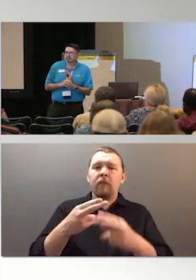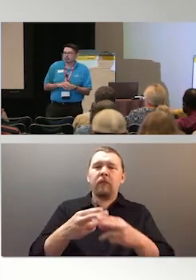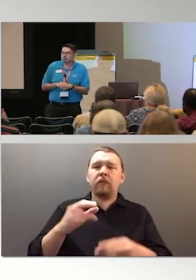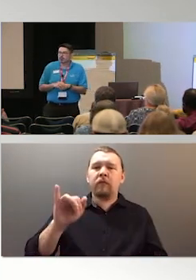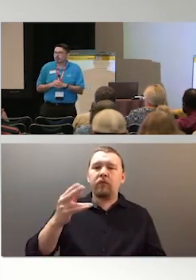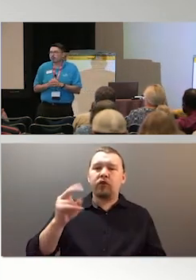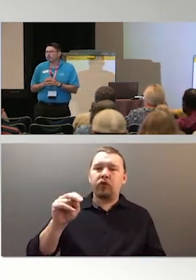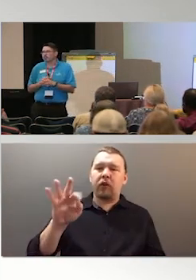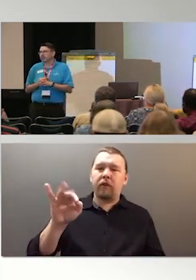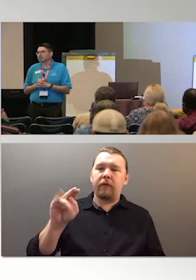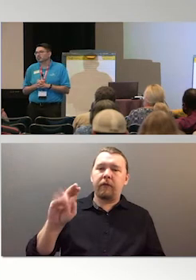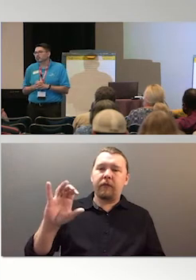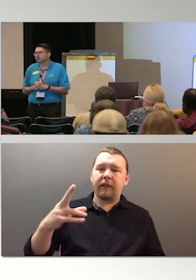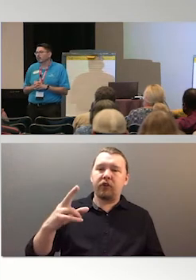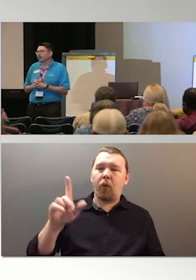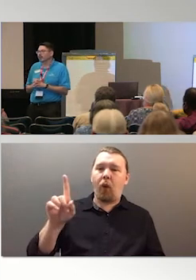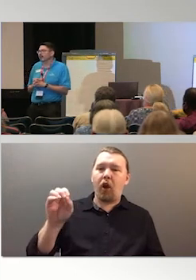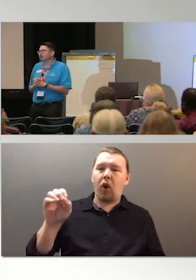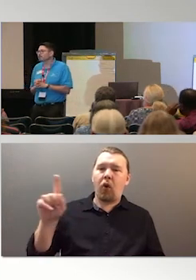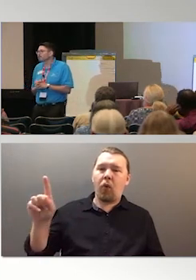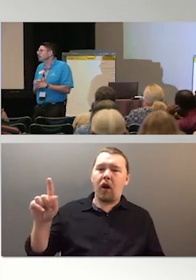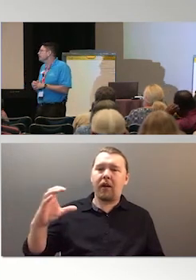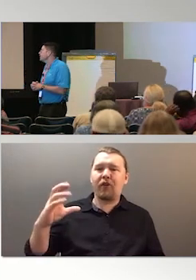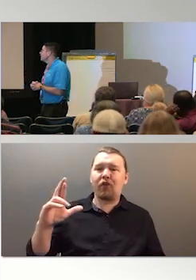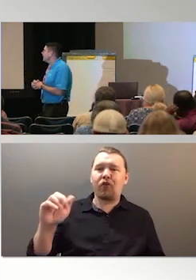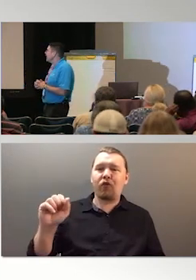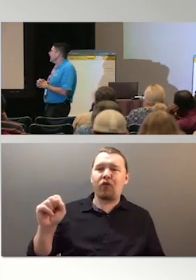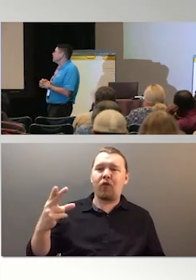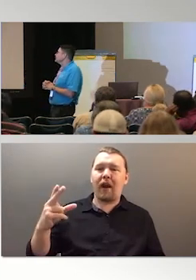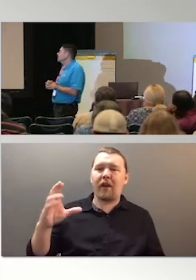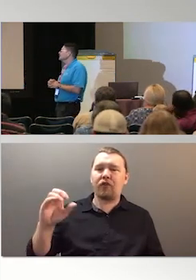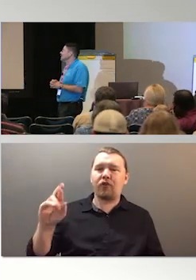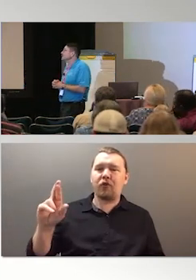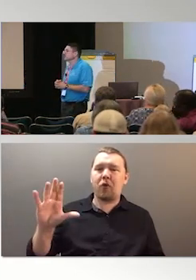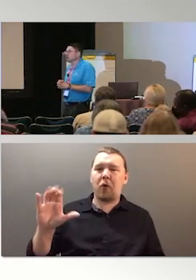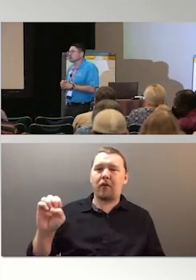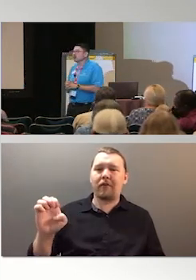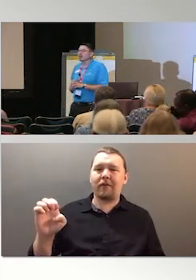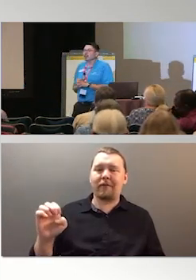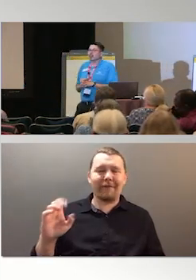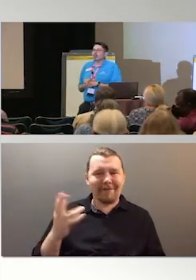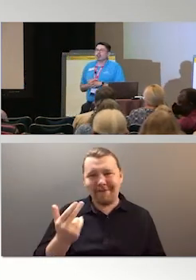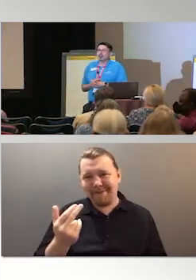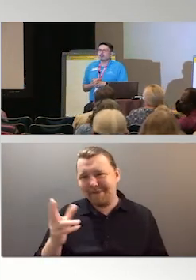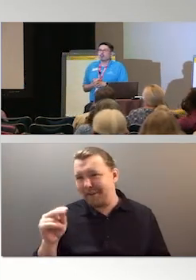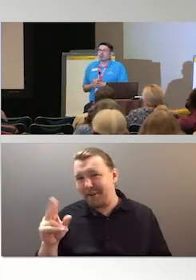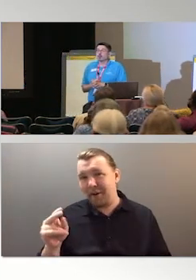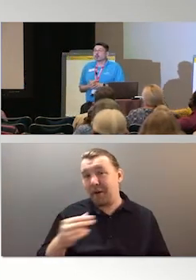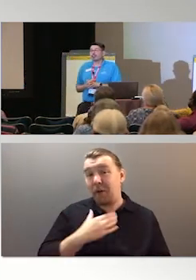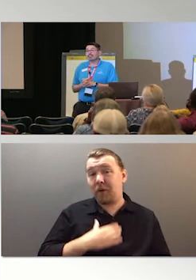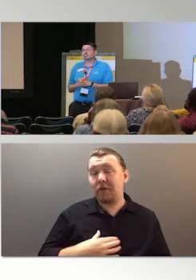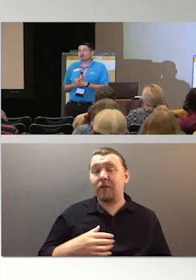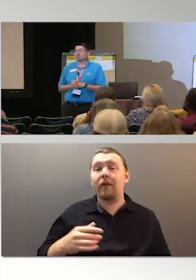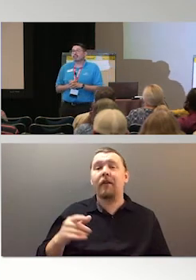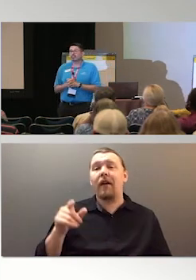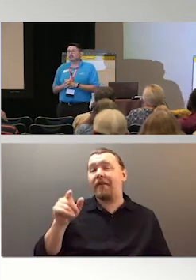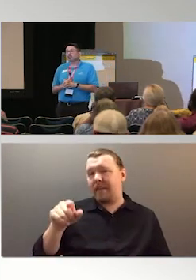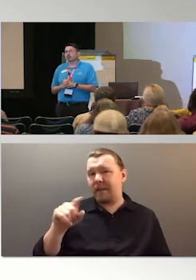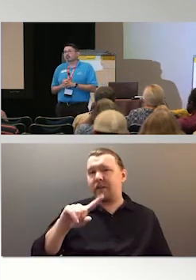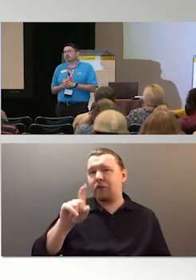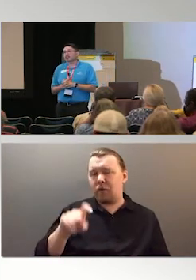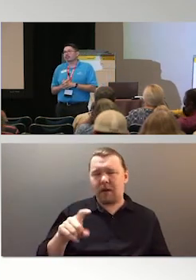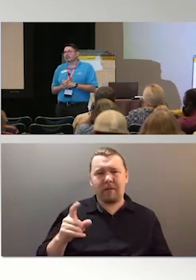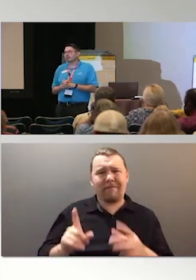John Finch 101 Crash Course. No, I wish that was the case. So we're getting this question actually